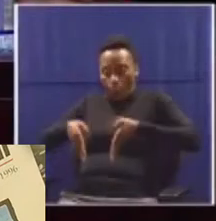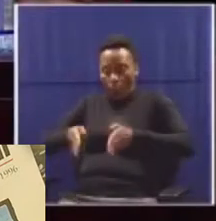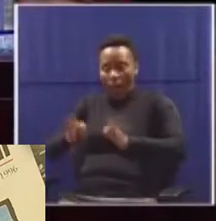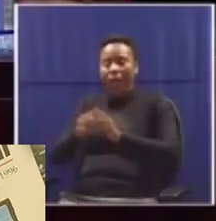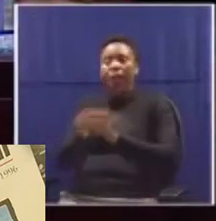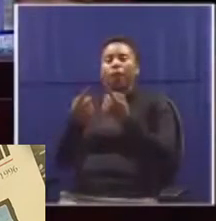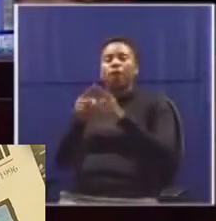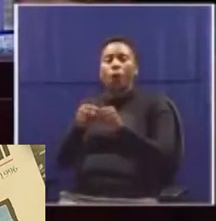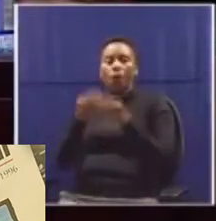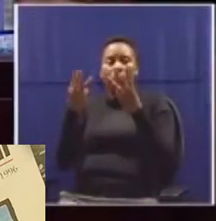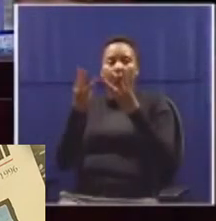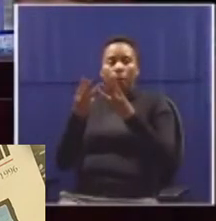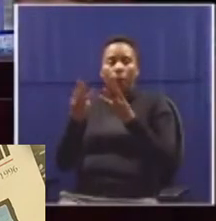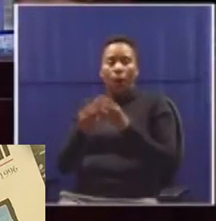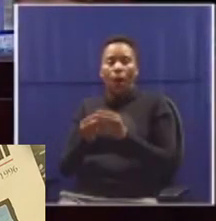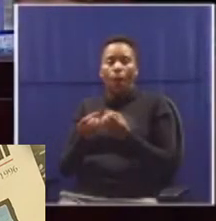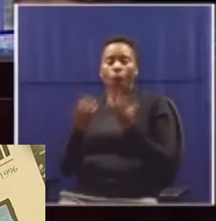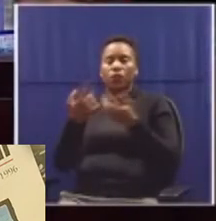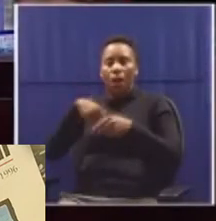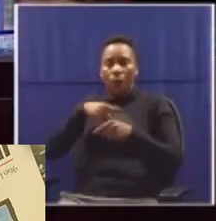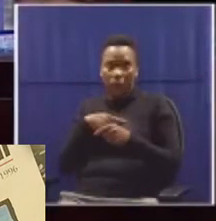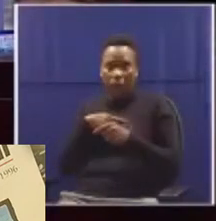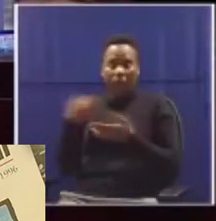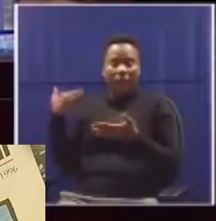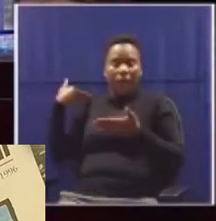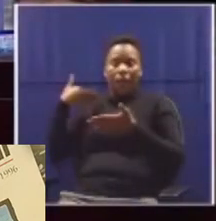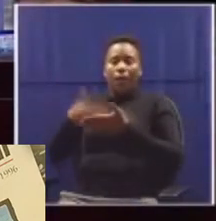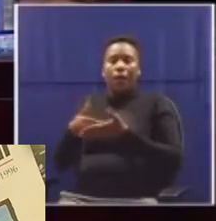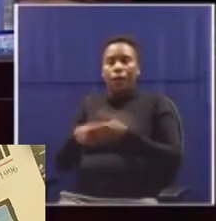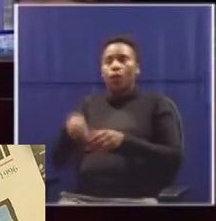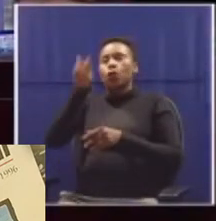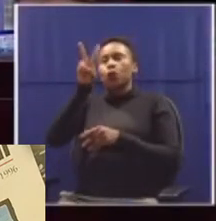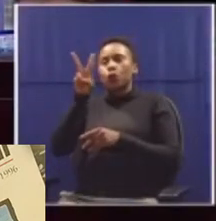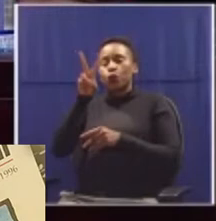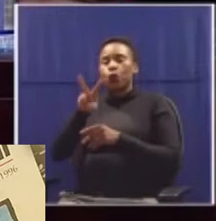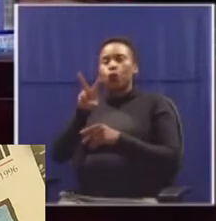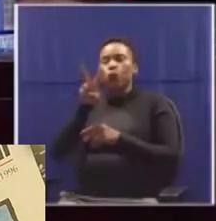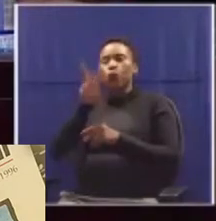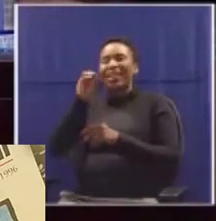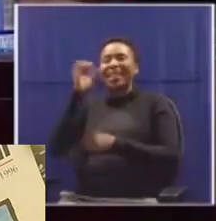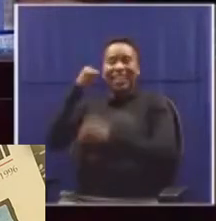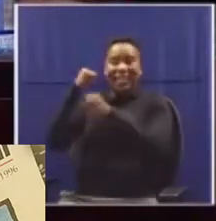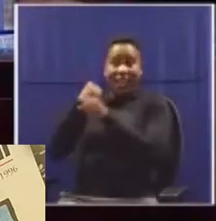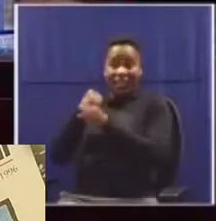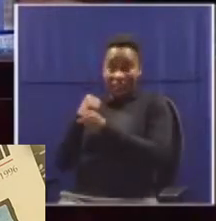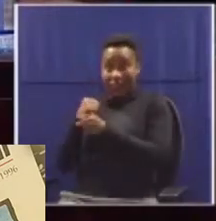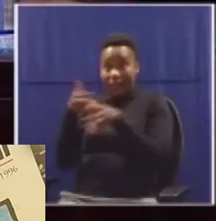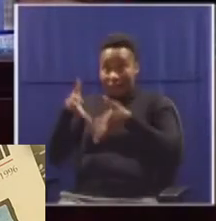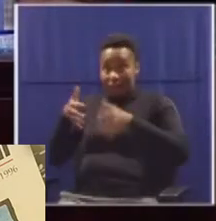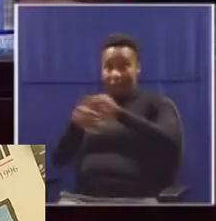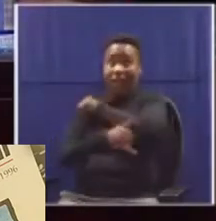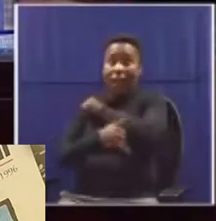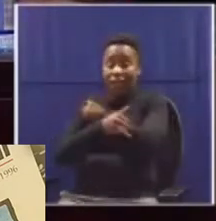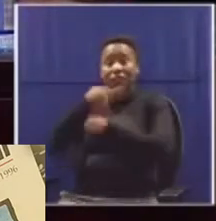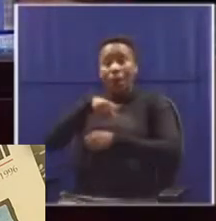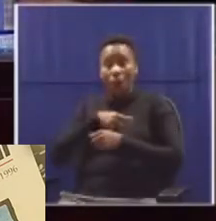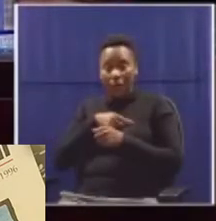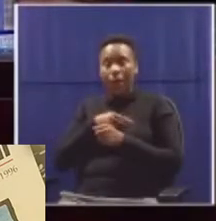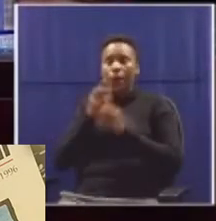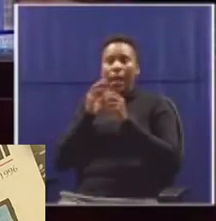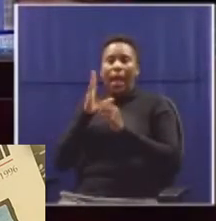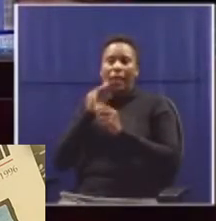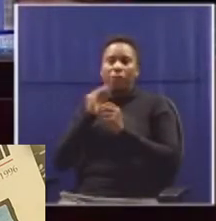people over the past two decades of the country where the experience an explosion of